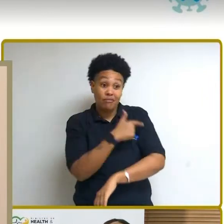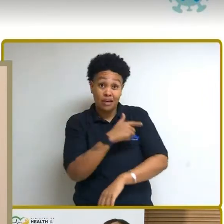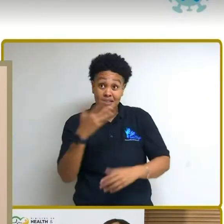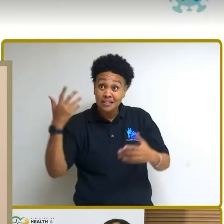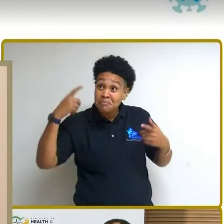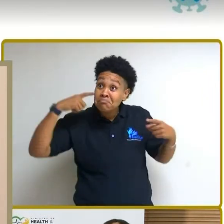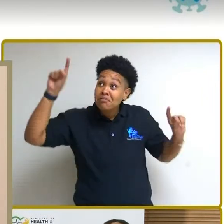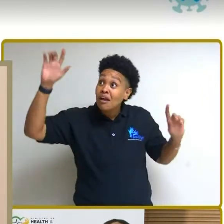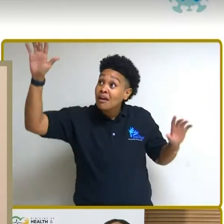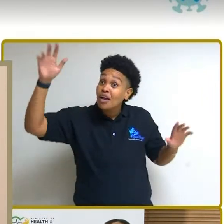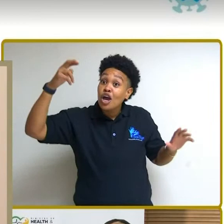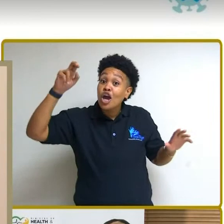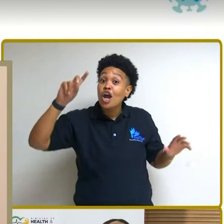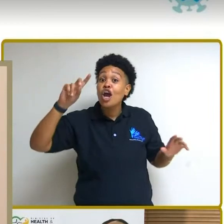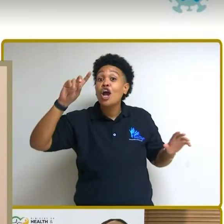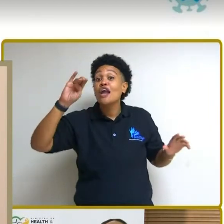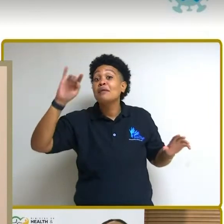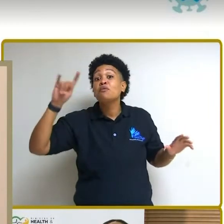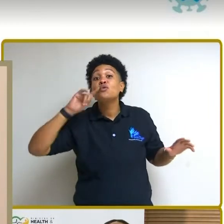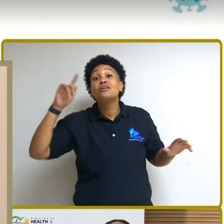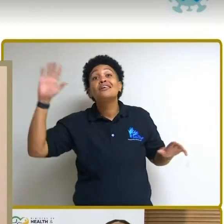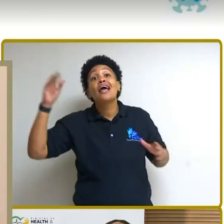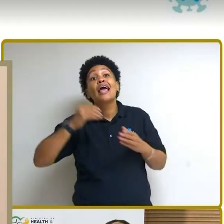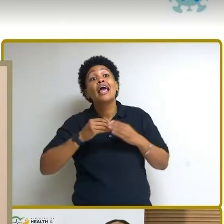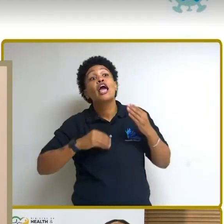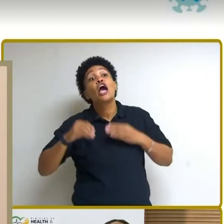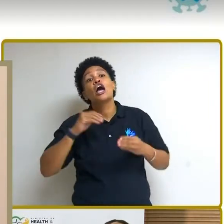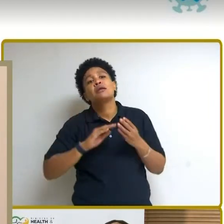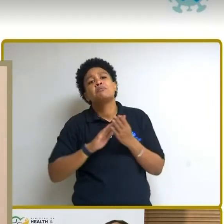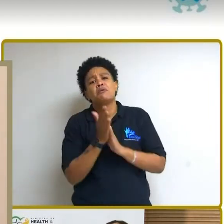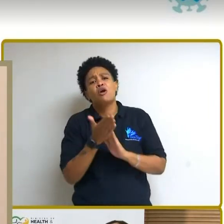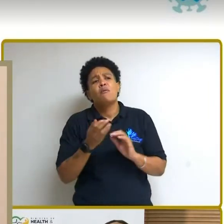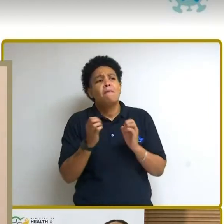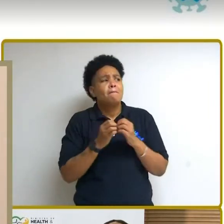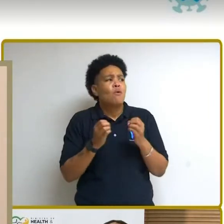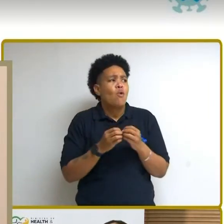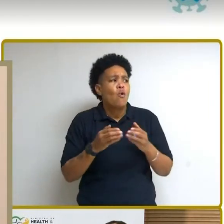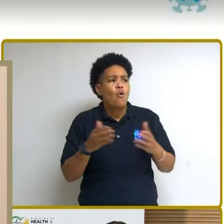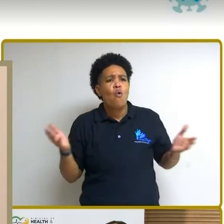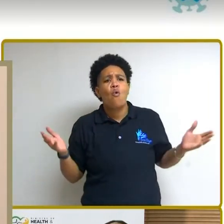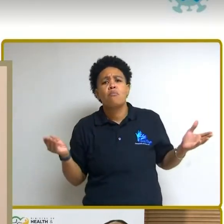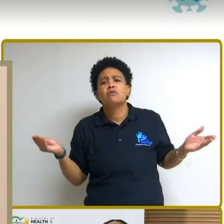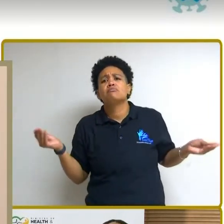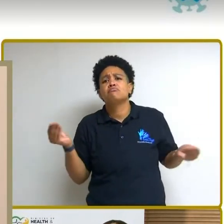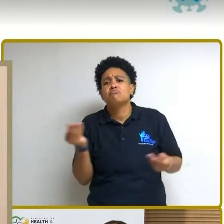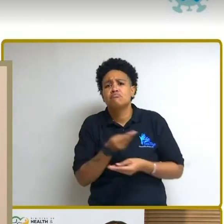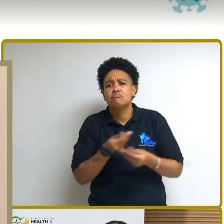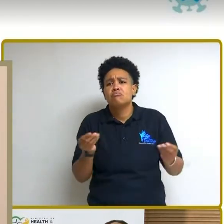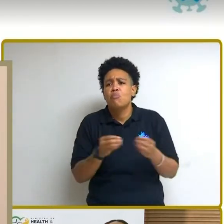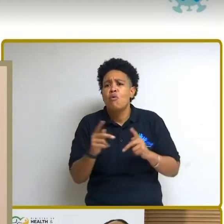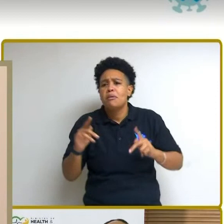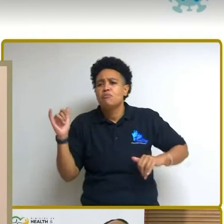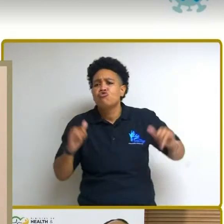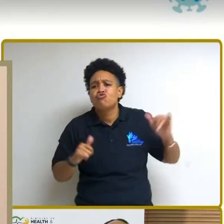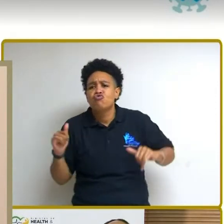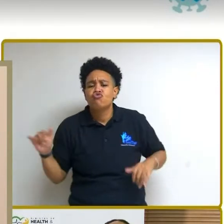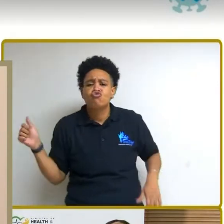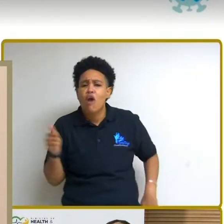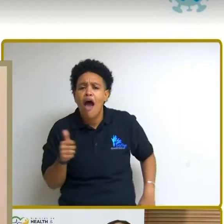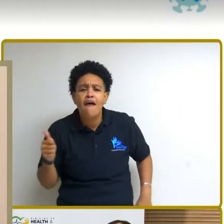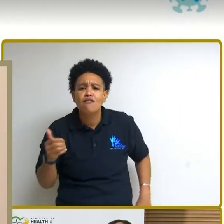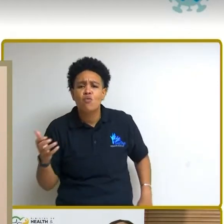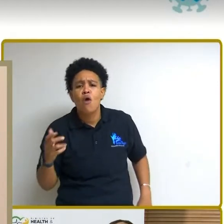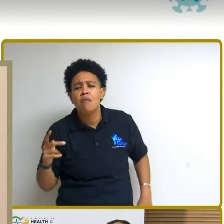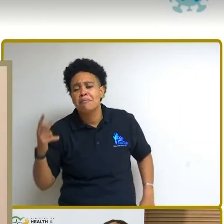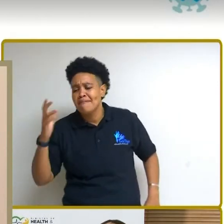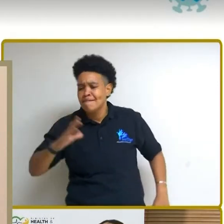they achieve their herd immunity, their economy becomes more open to travel and for